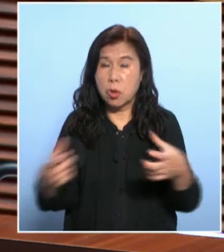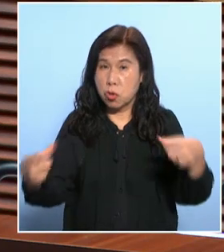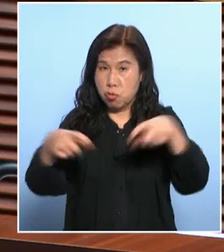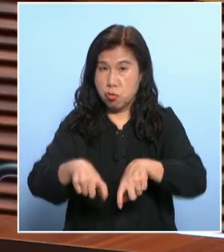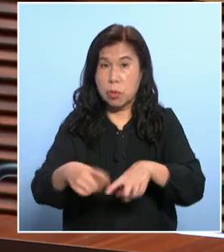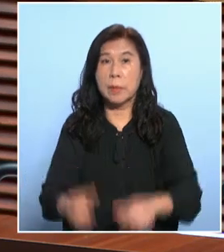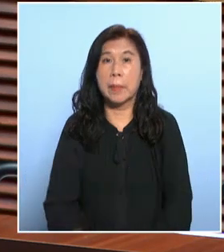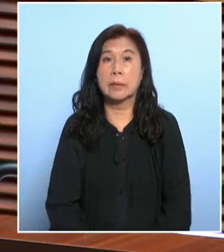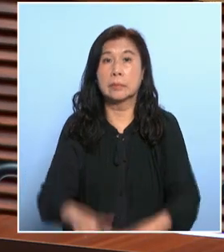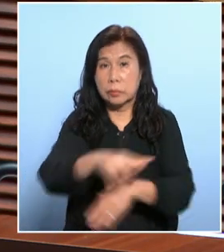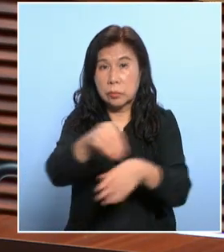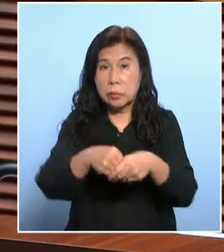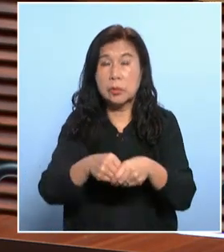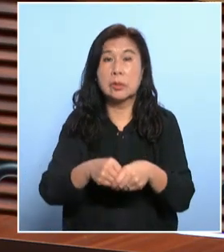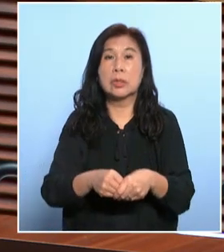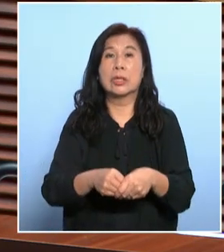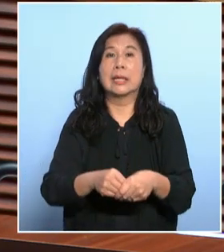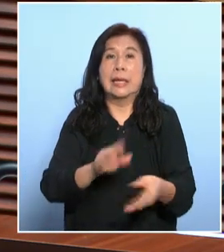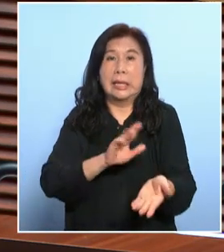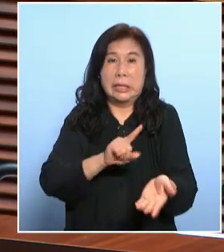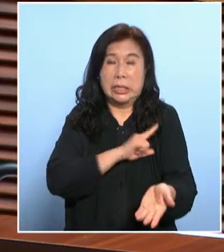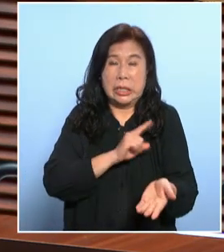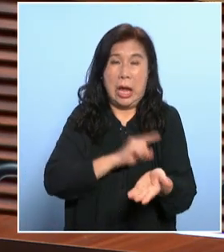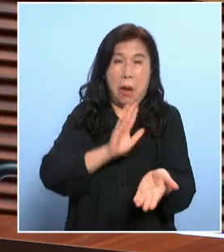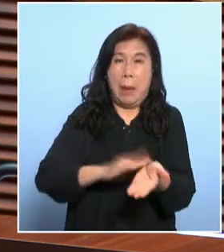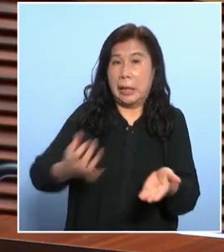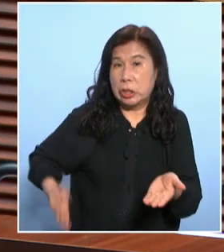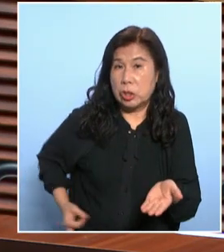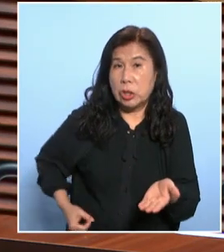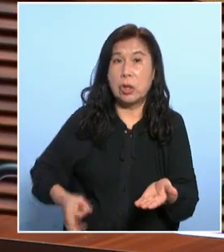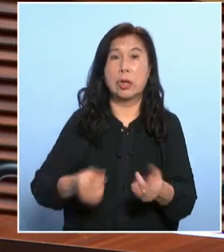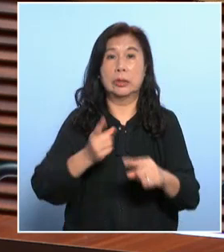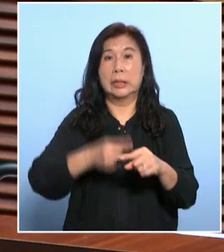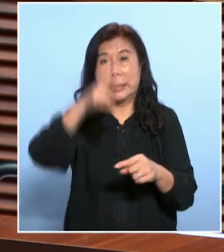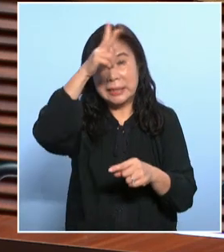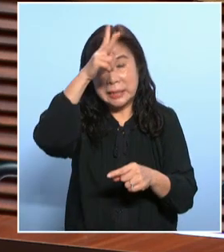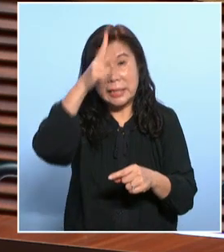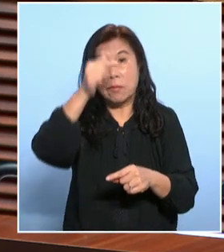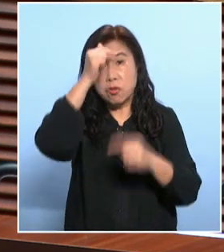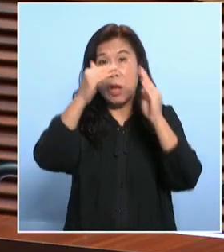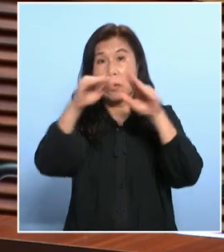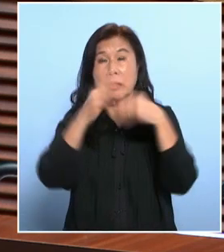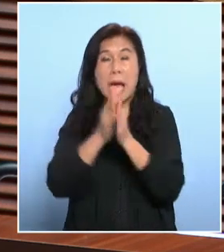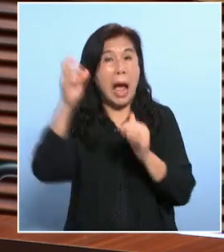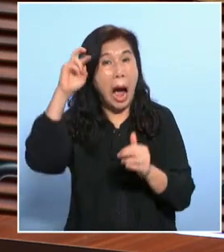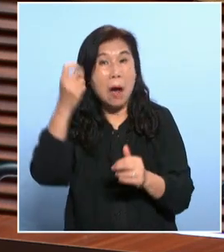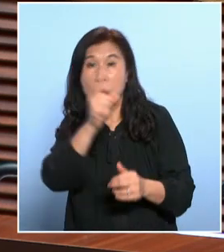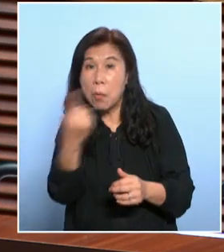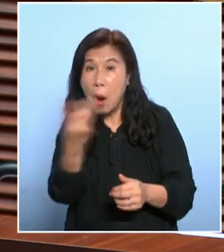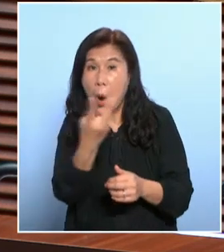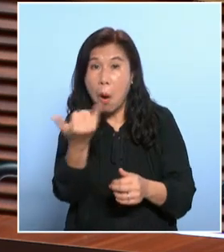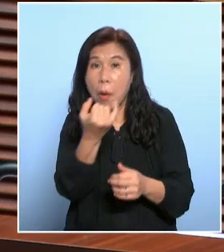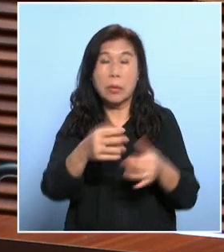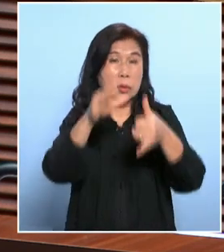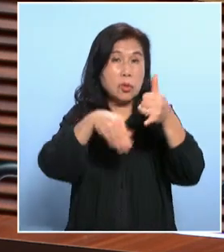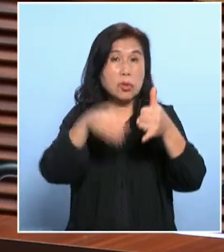I would like to talk about health financing programs. For example, we should improve the voluntary